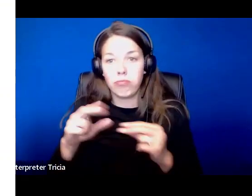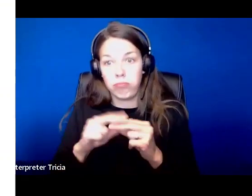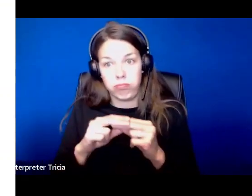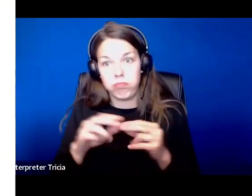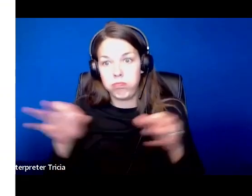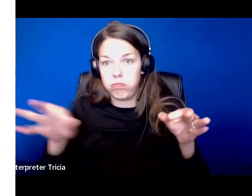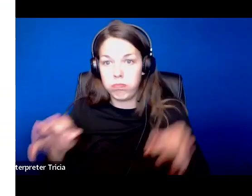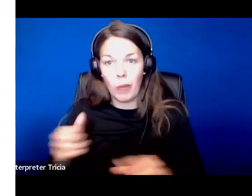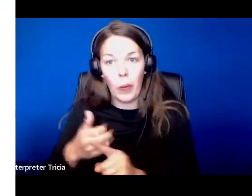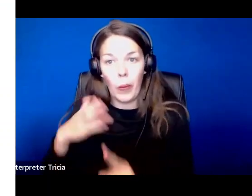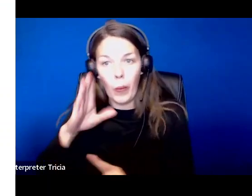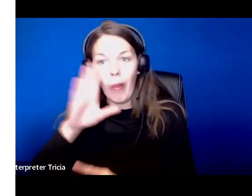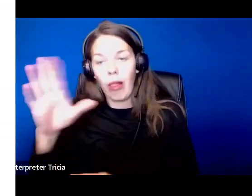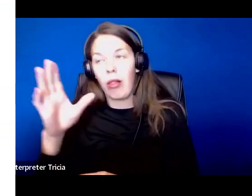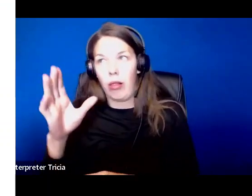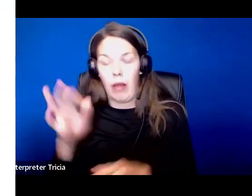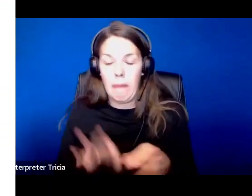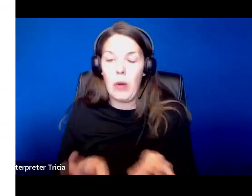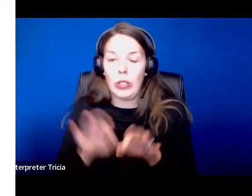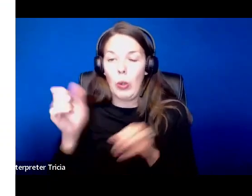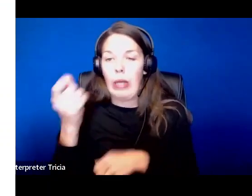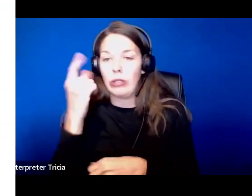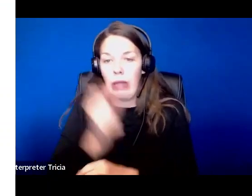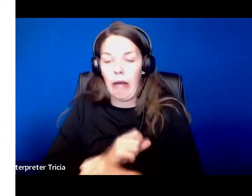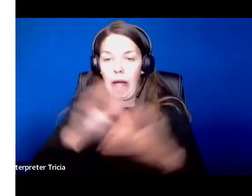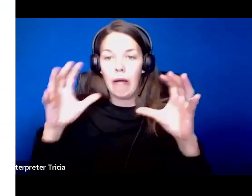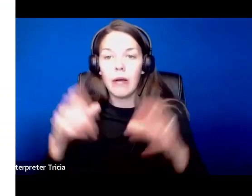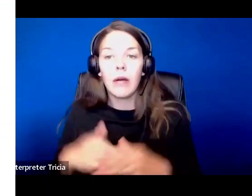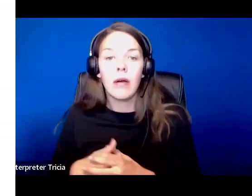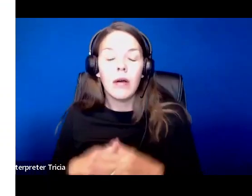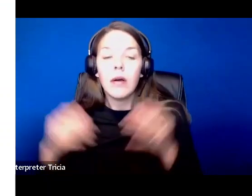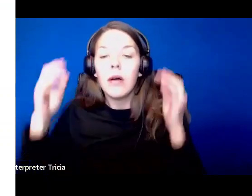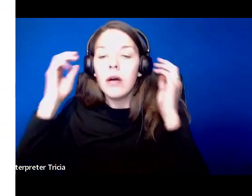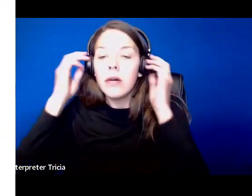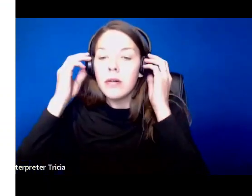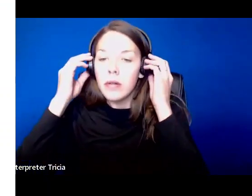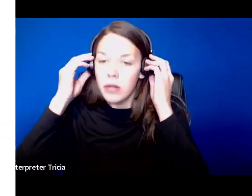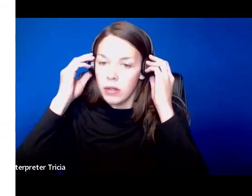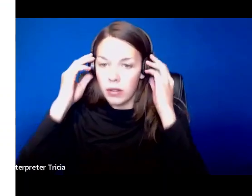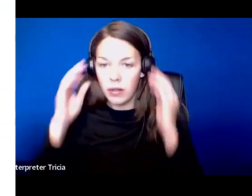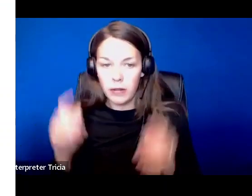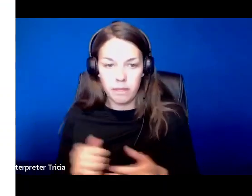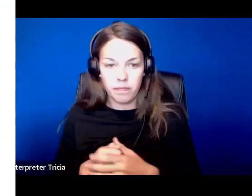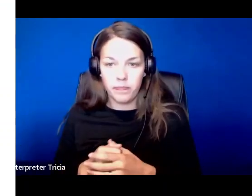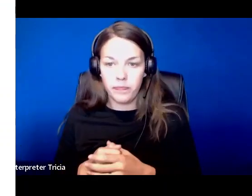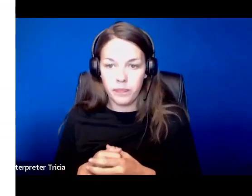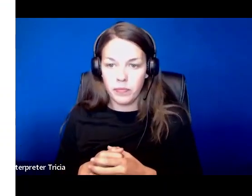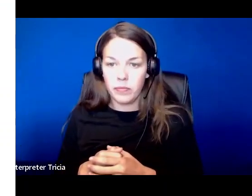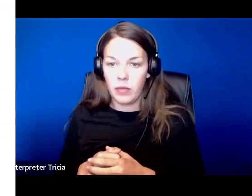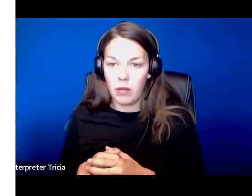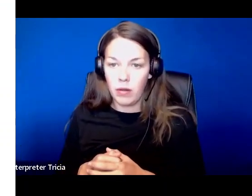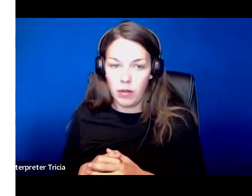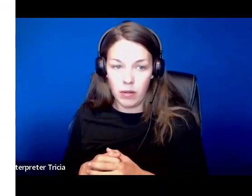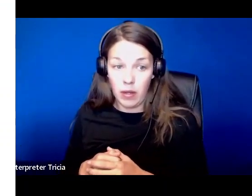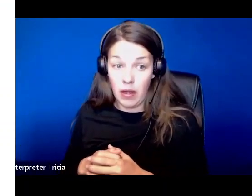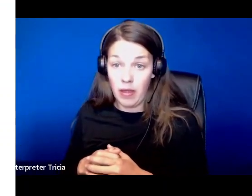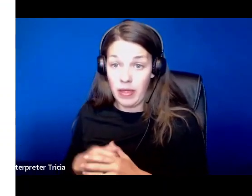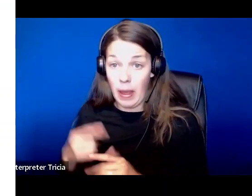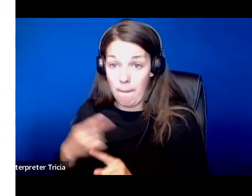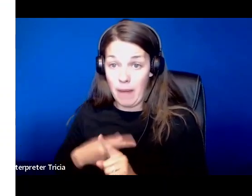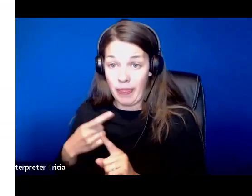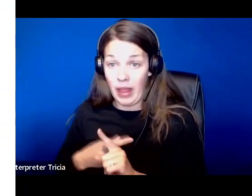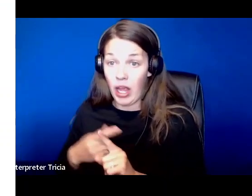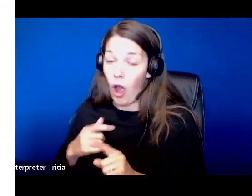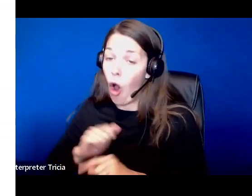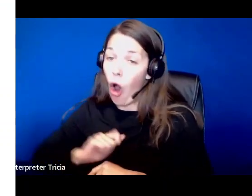understand the bigger picture. Another thing I'll point out here is that the monthly all-time low for Minnesota